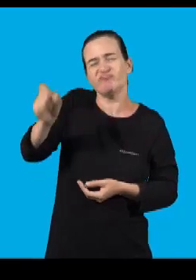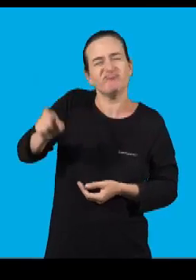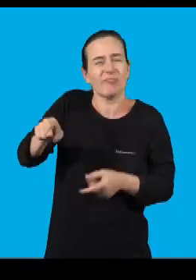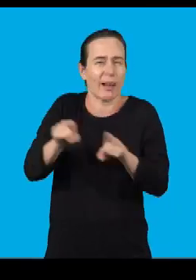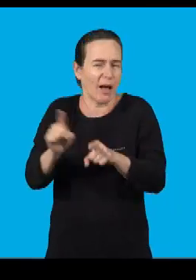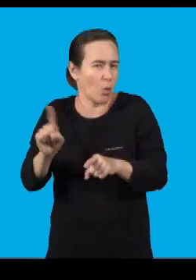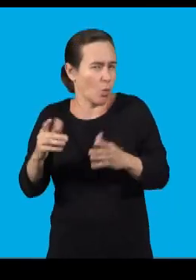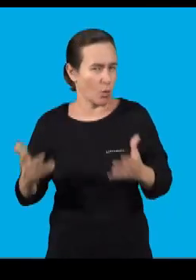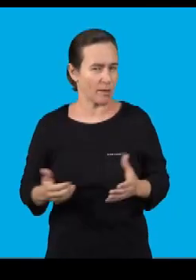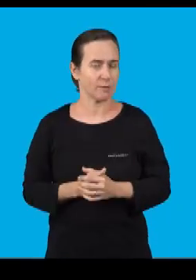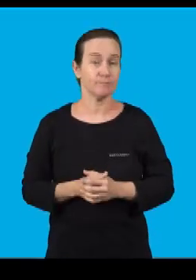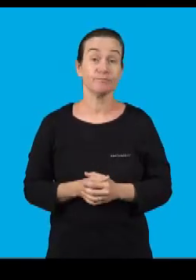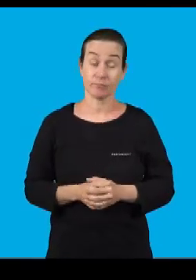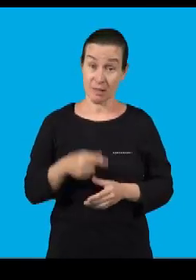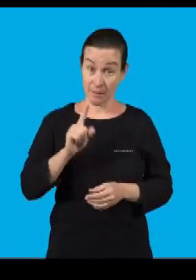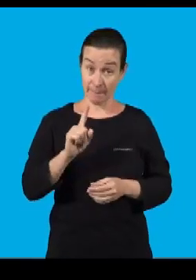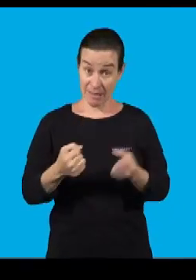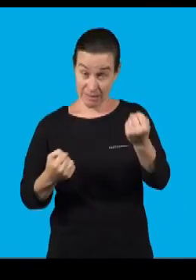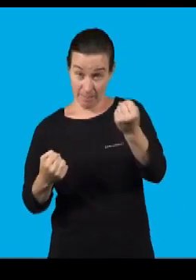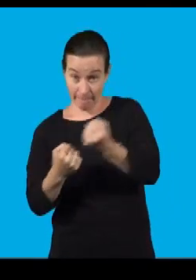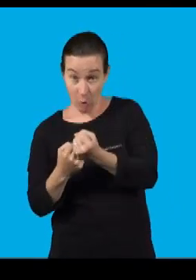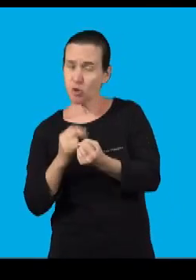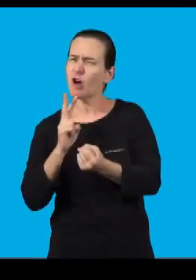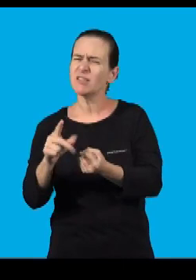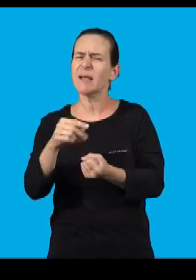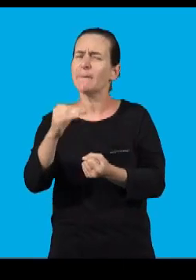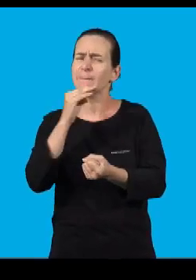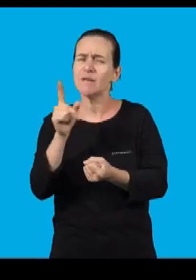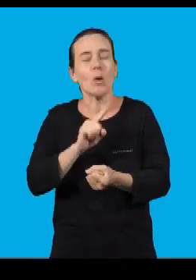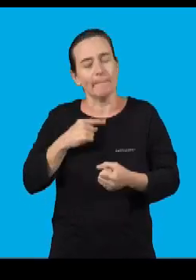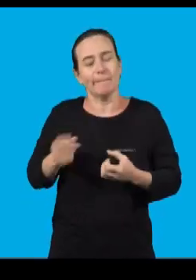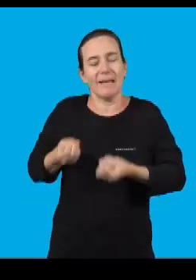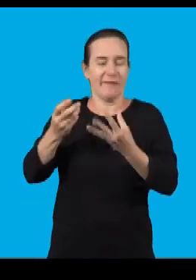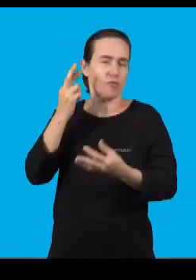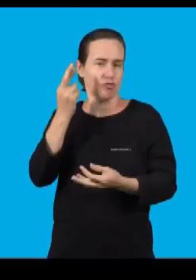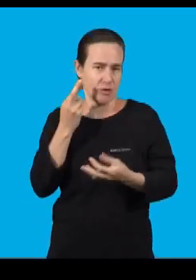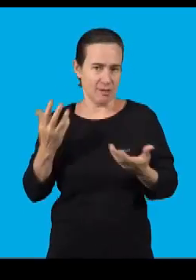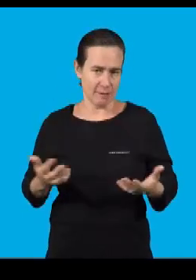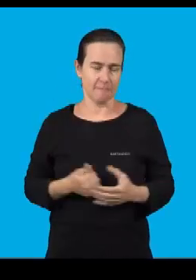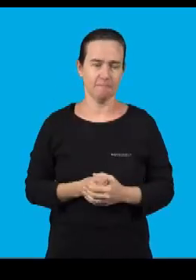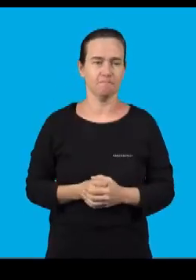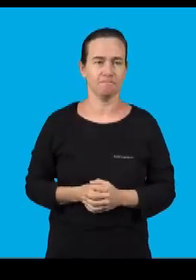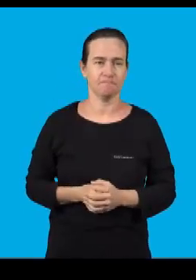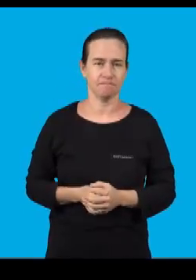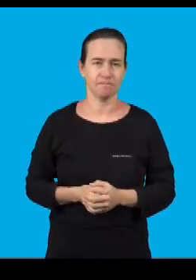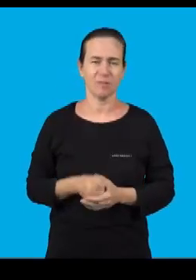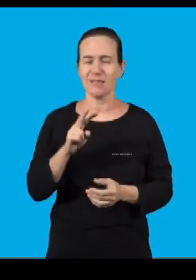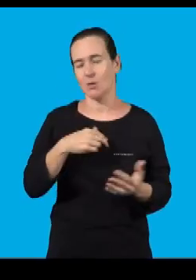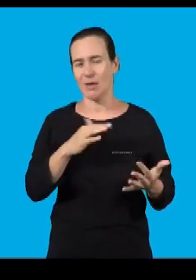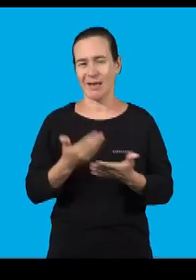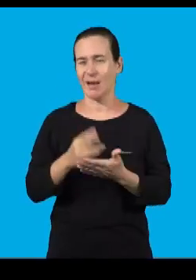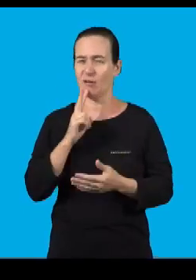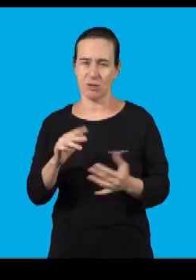answer. Now remember, when they ask you to support your answer, they want a reason, they want a motivation. So let's see